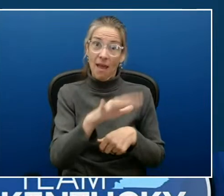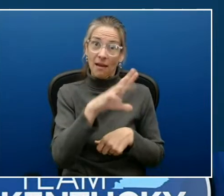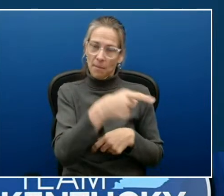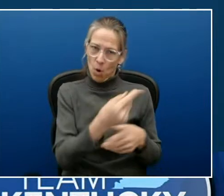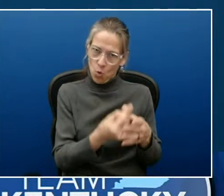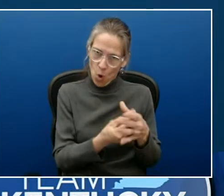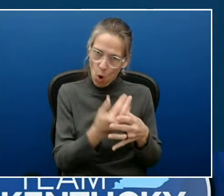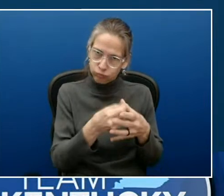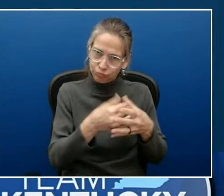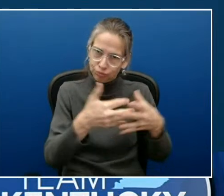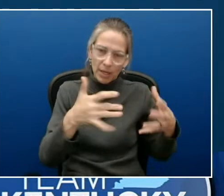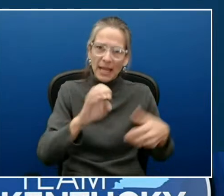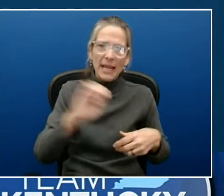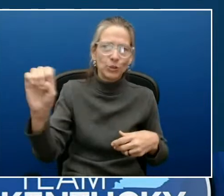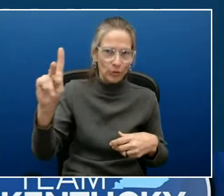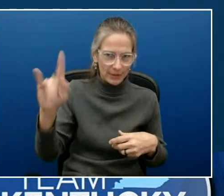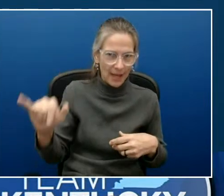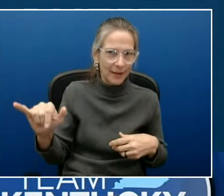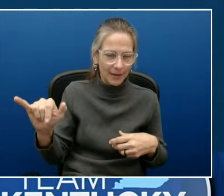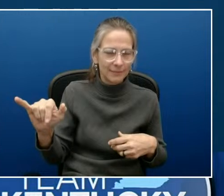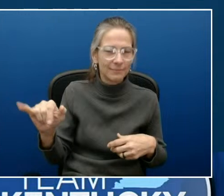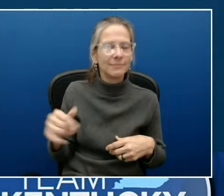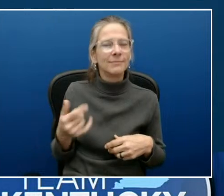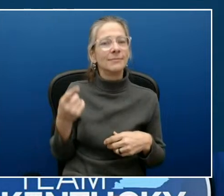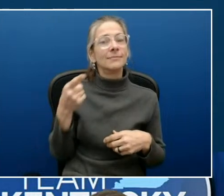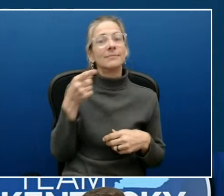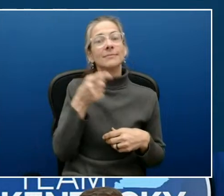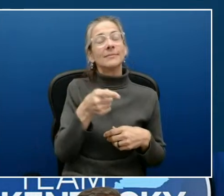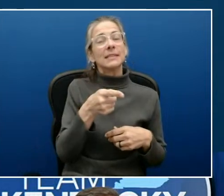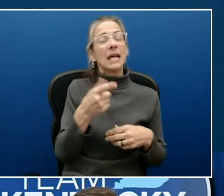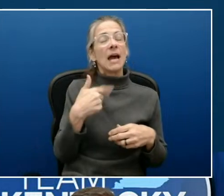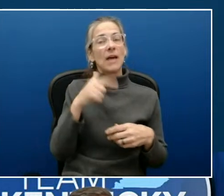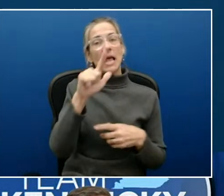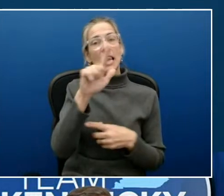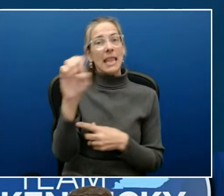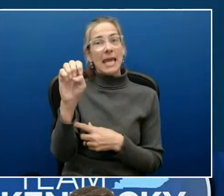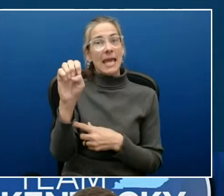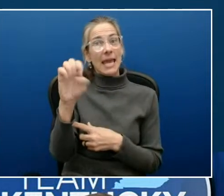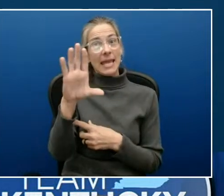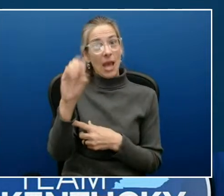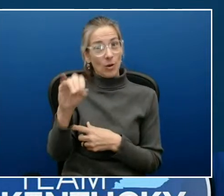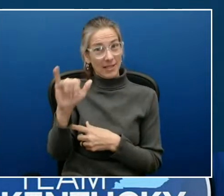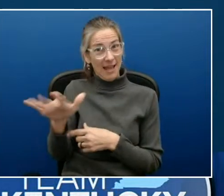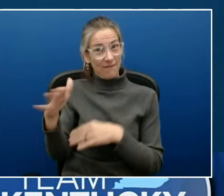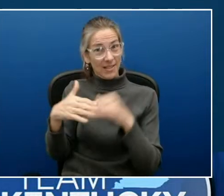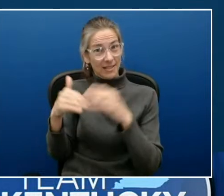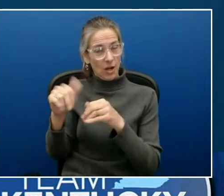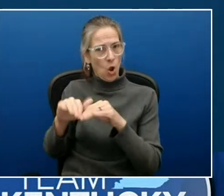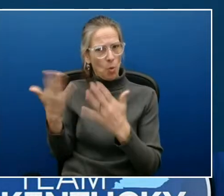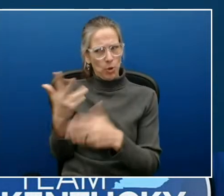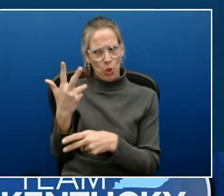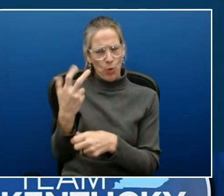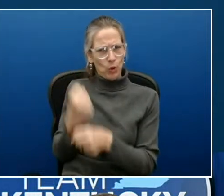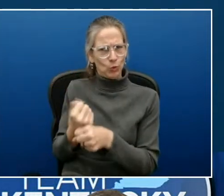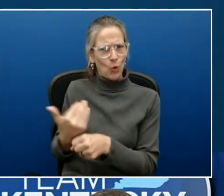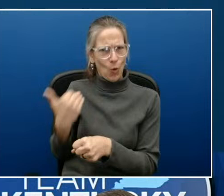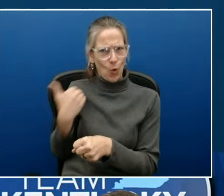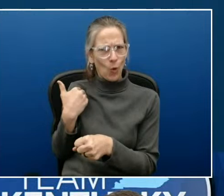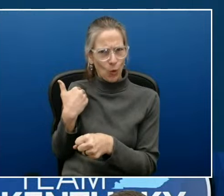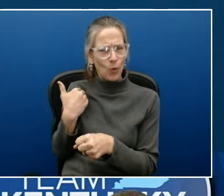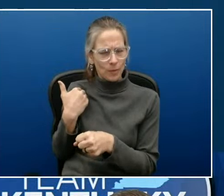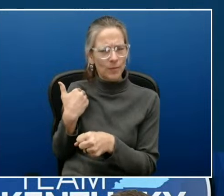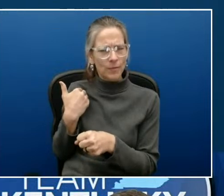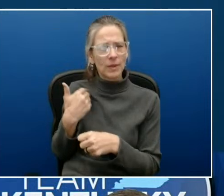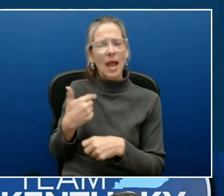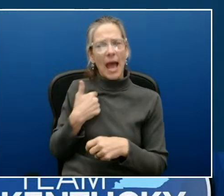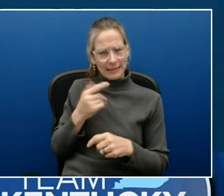eastern Kentucky, and highlighted by the opening of its Lee County facility just over 3 years ago. I had the opportunity to